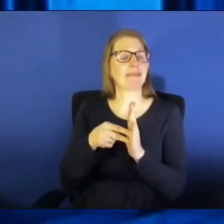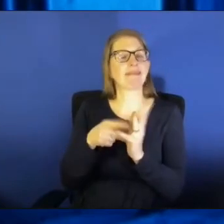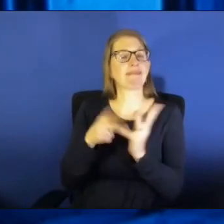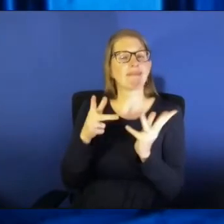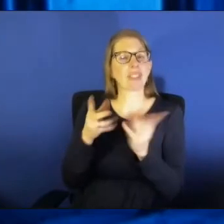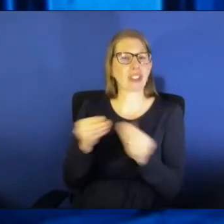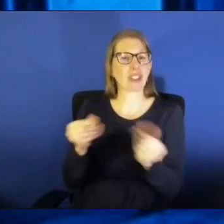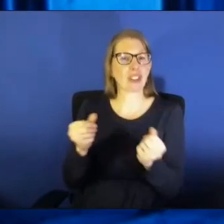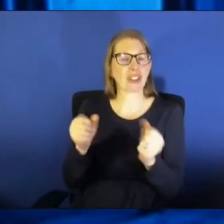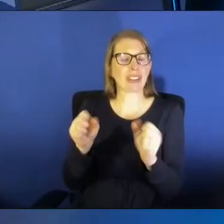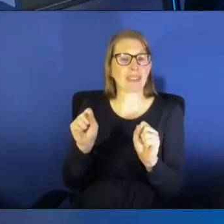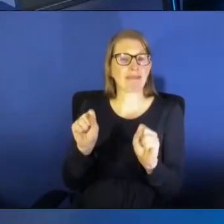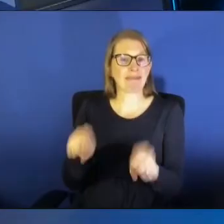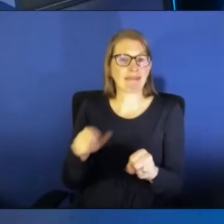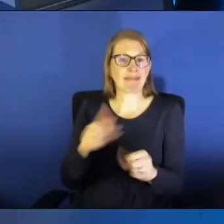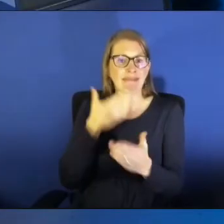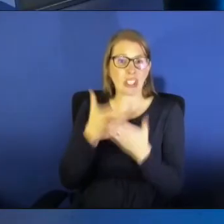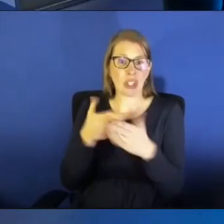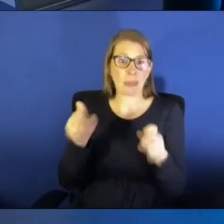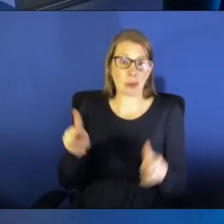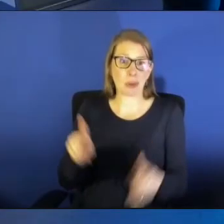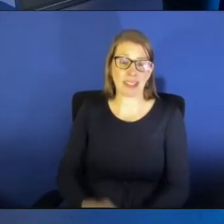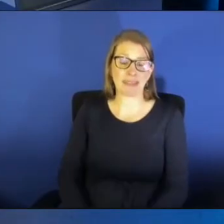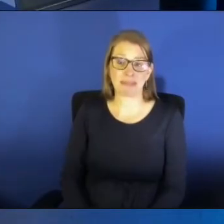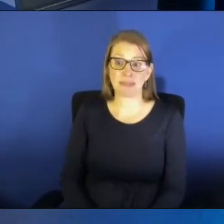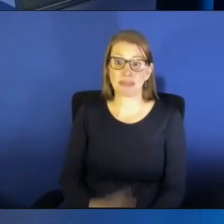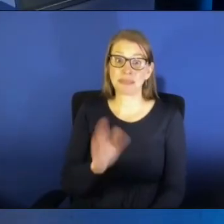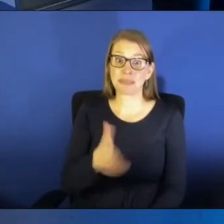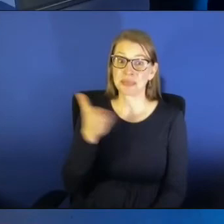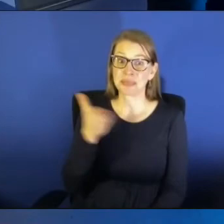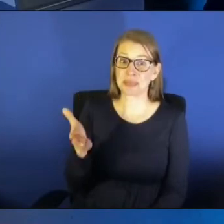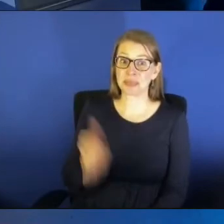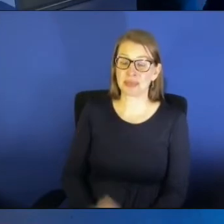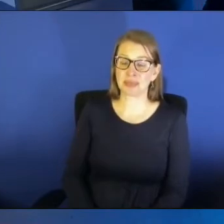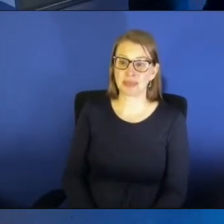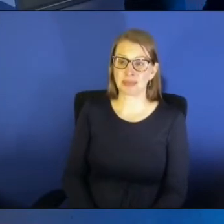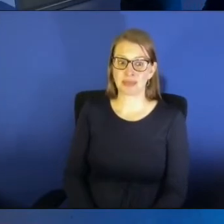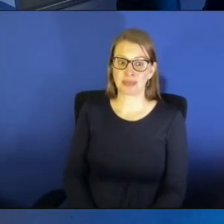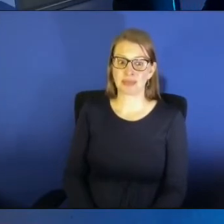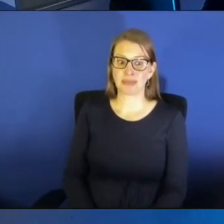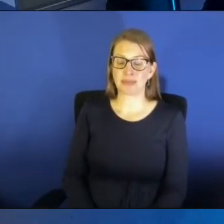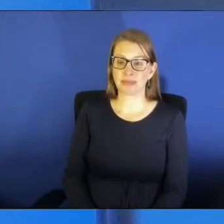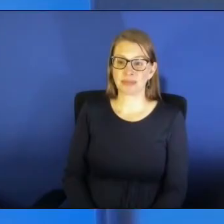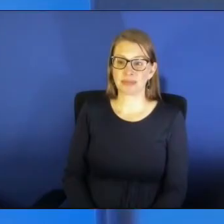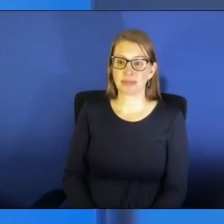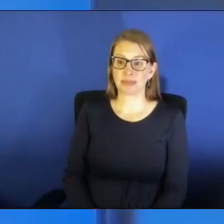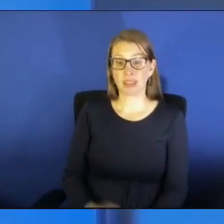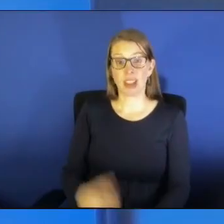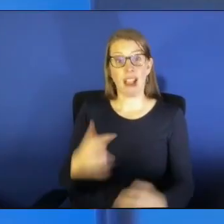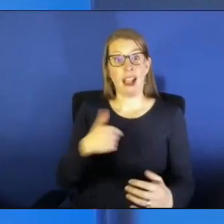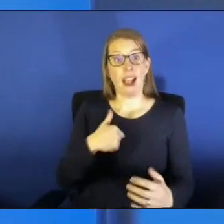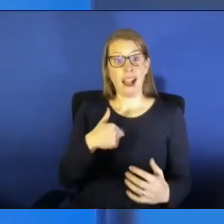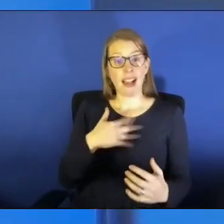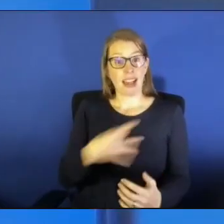surgery alone. Dr. Selby? Yeah, the thing I'd like to tell patients is that,